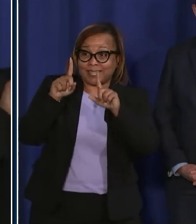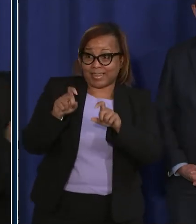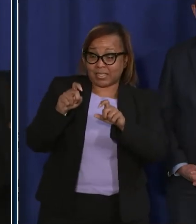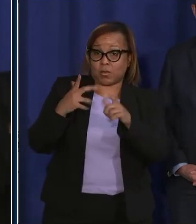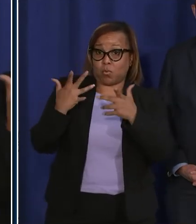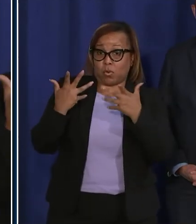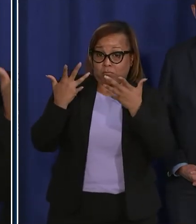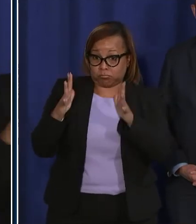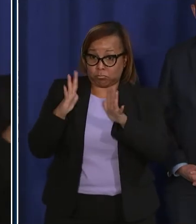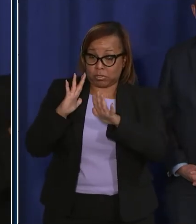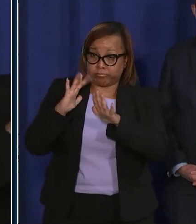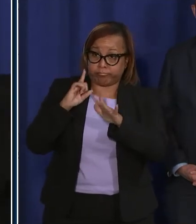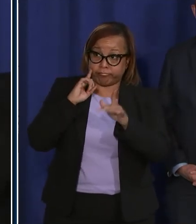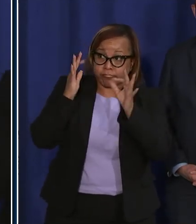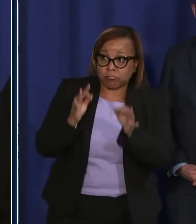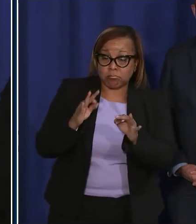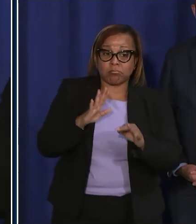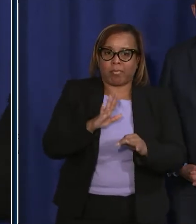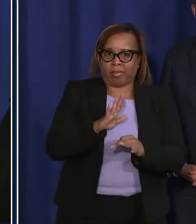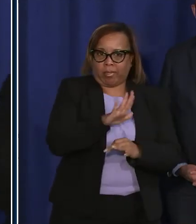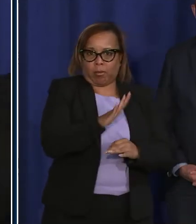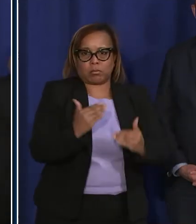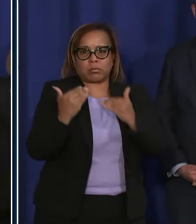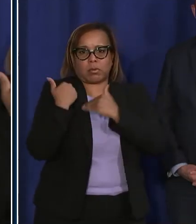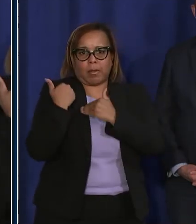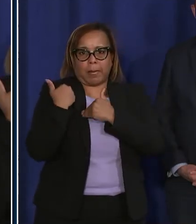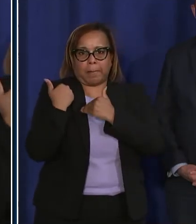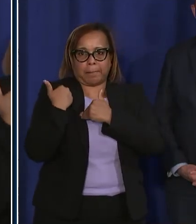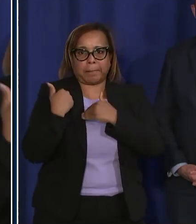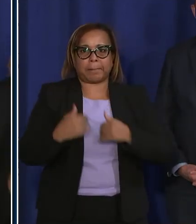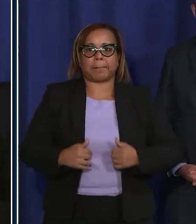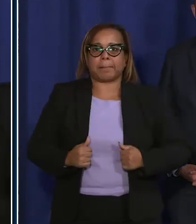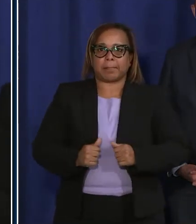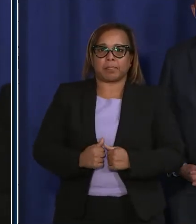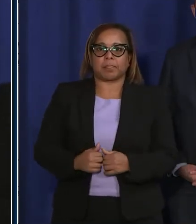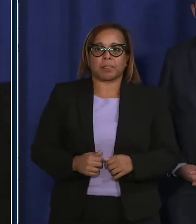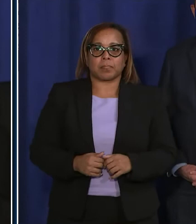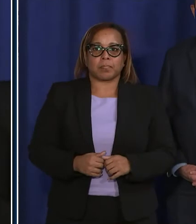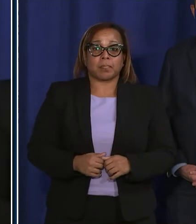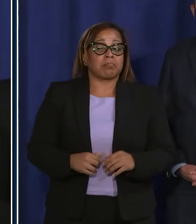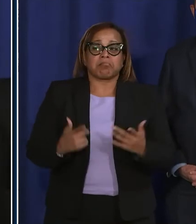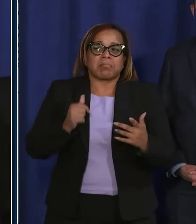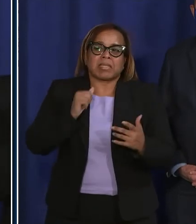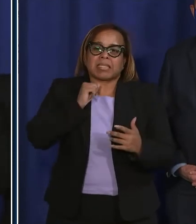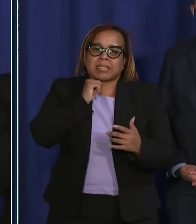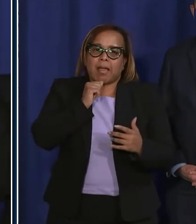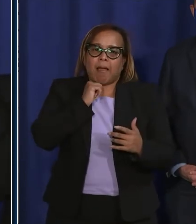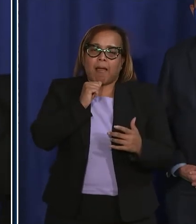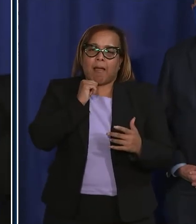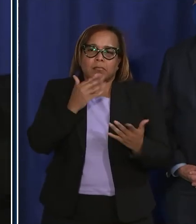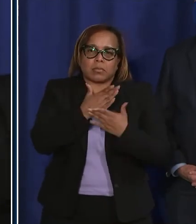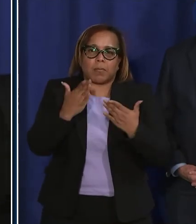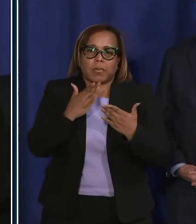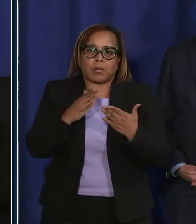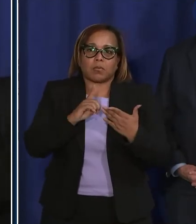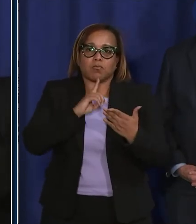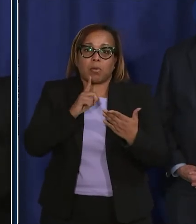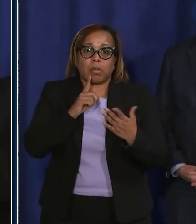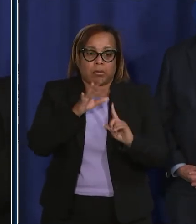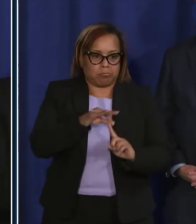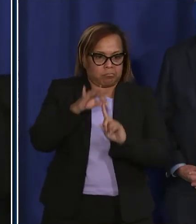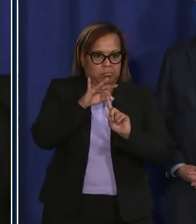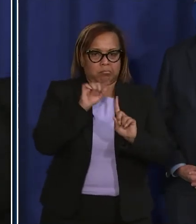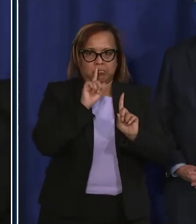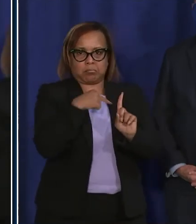we put it on the table, it's on their time and their dime. It's okay, Yasha. So it's not something that's unique to the police department. Every